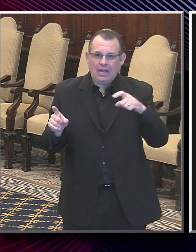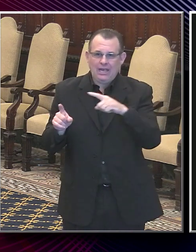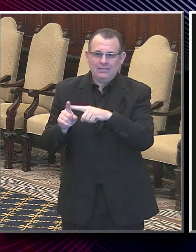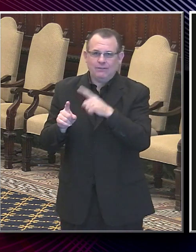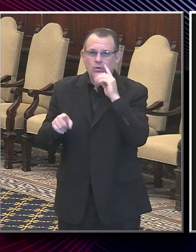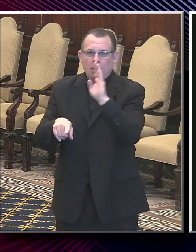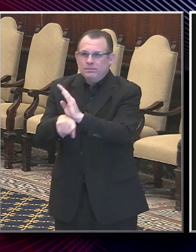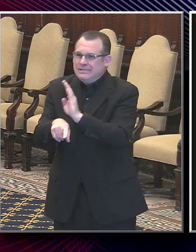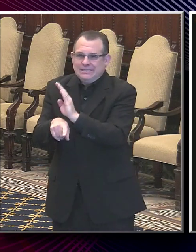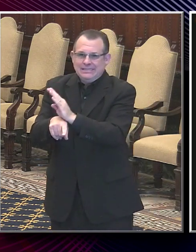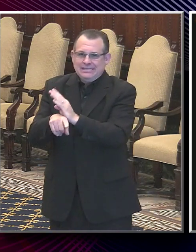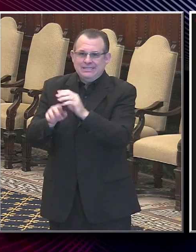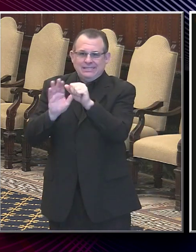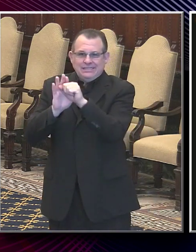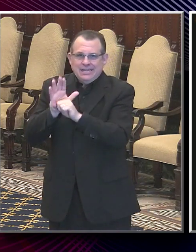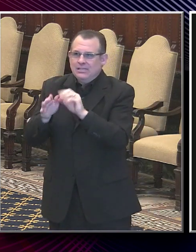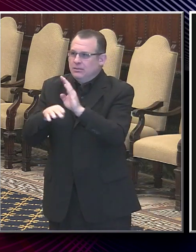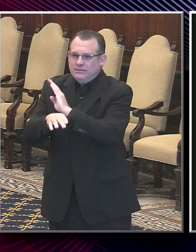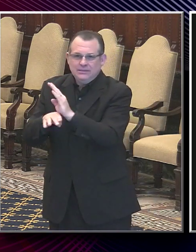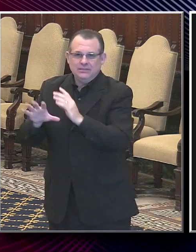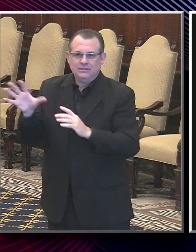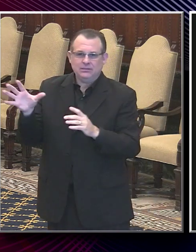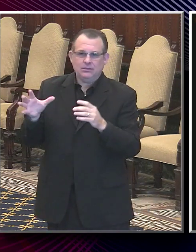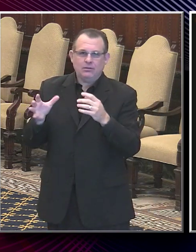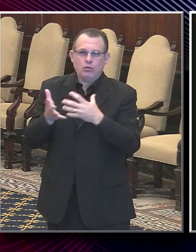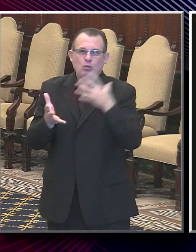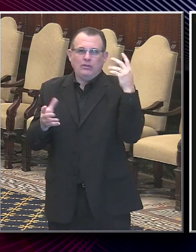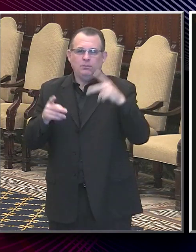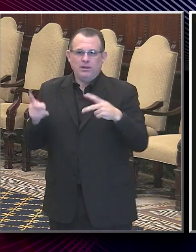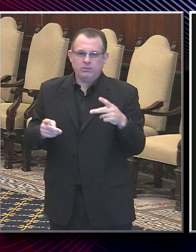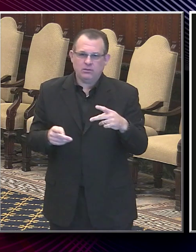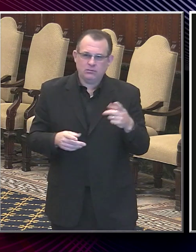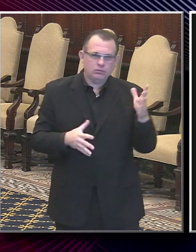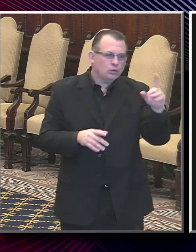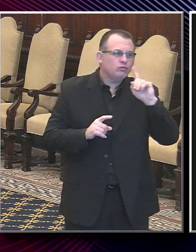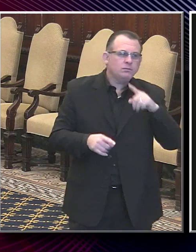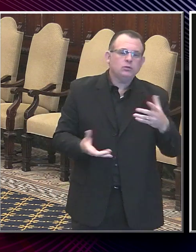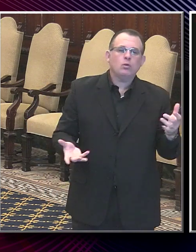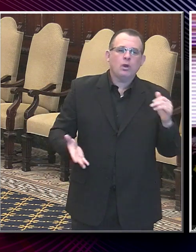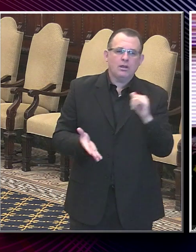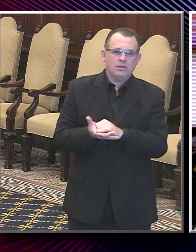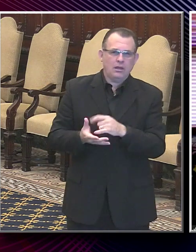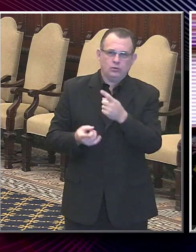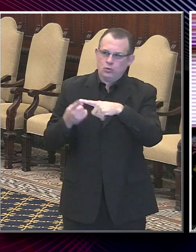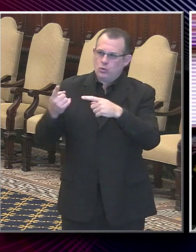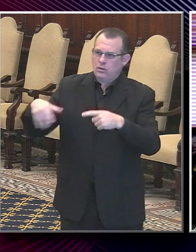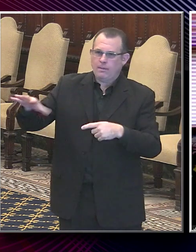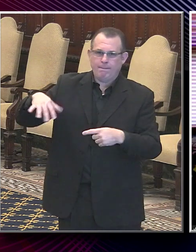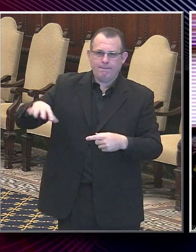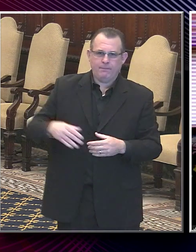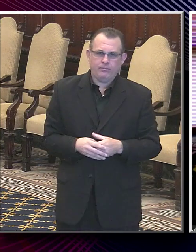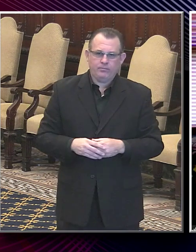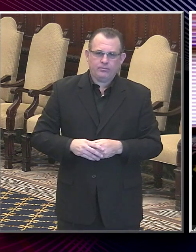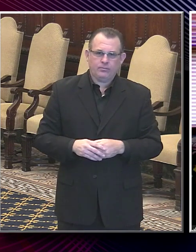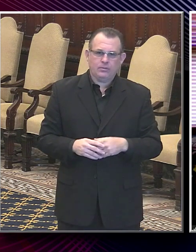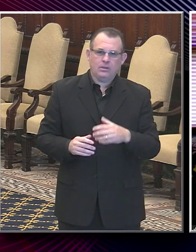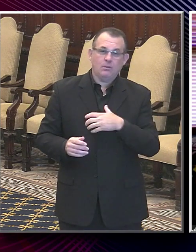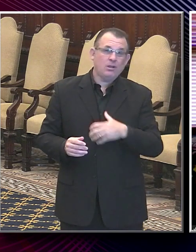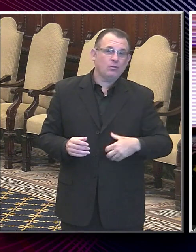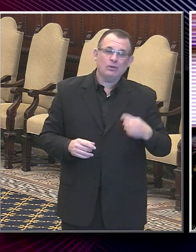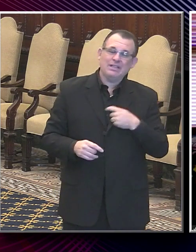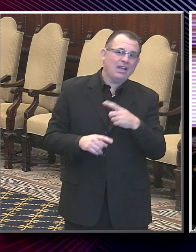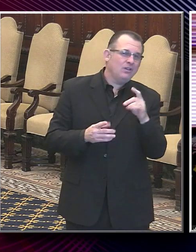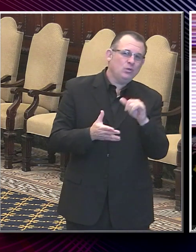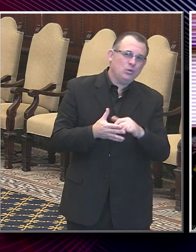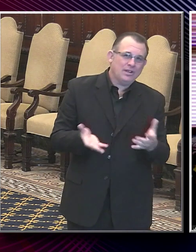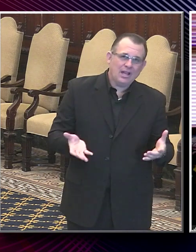big businesses, and wealthy individuals. I just wanted to see what your response was to those specific. First of all, we're not allowed to do that. We have a